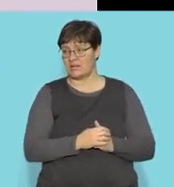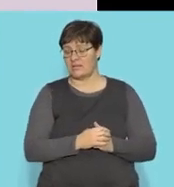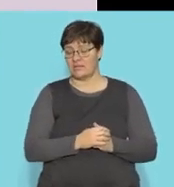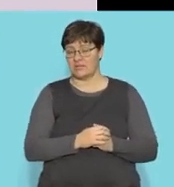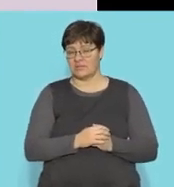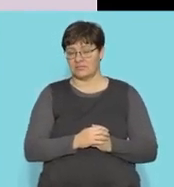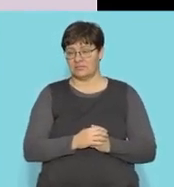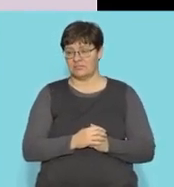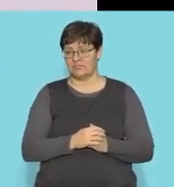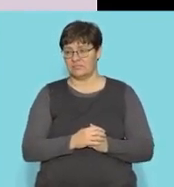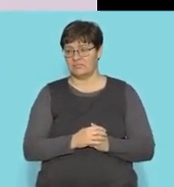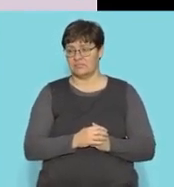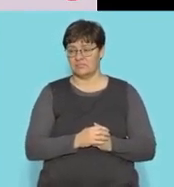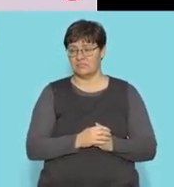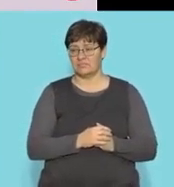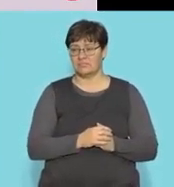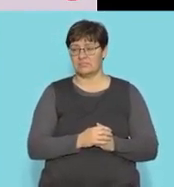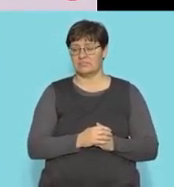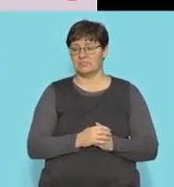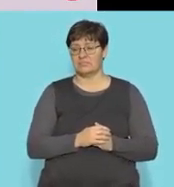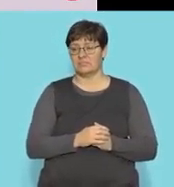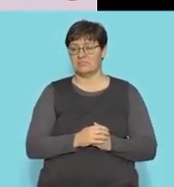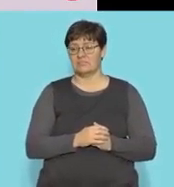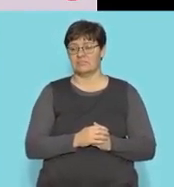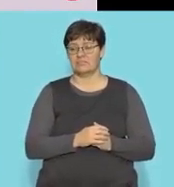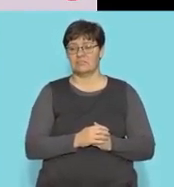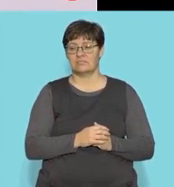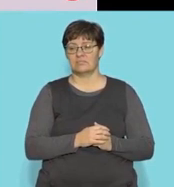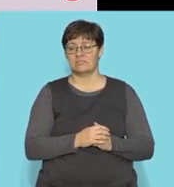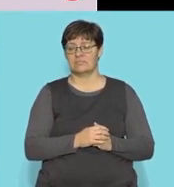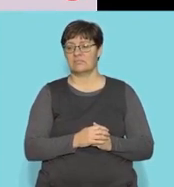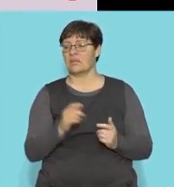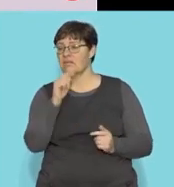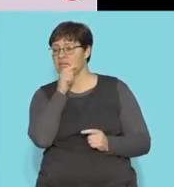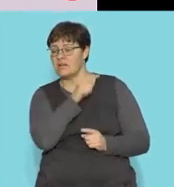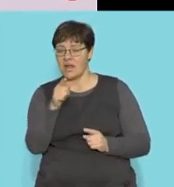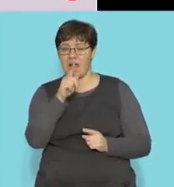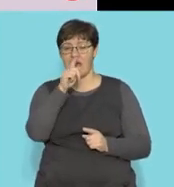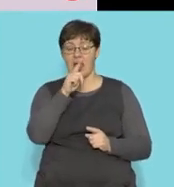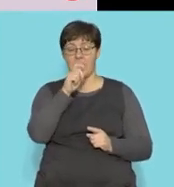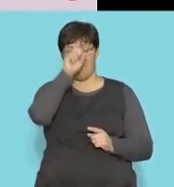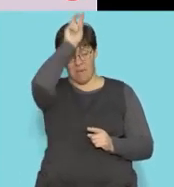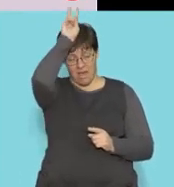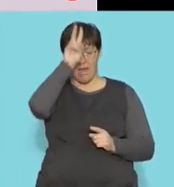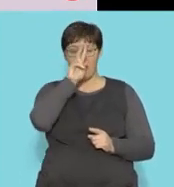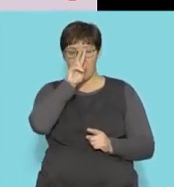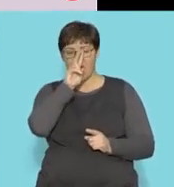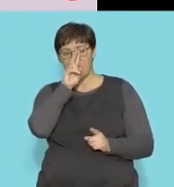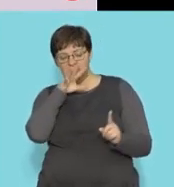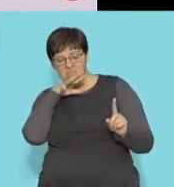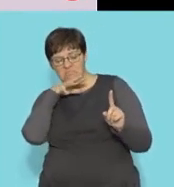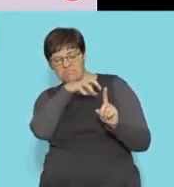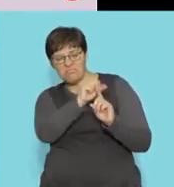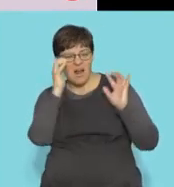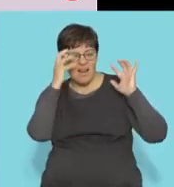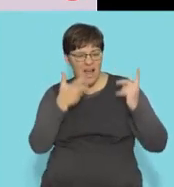say B only. An impala that is hunted and killed by a lion, what